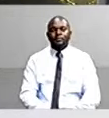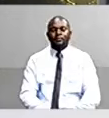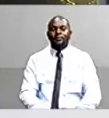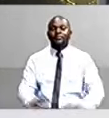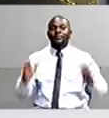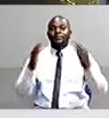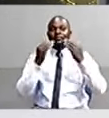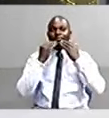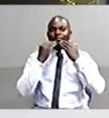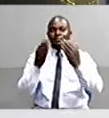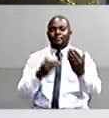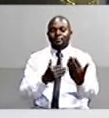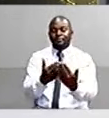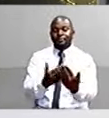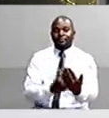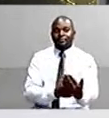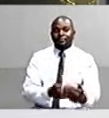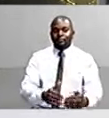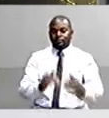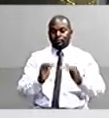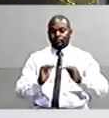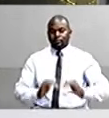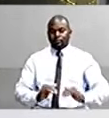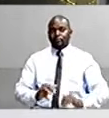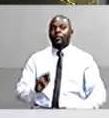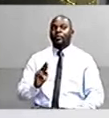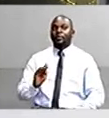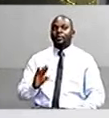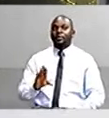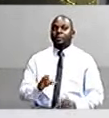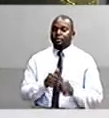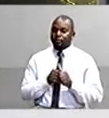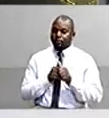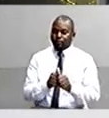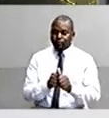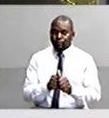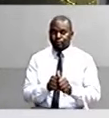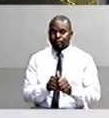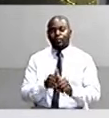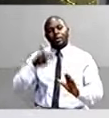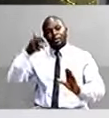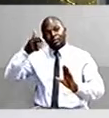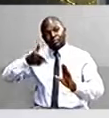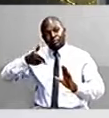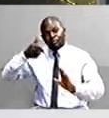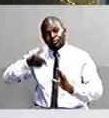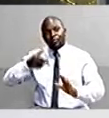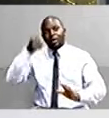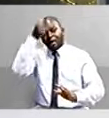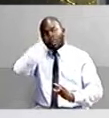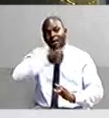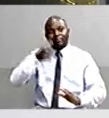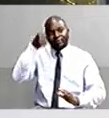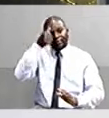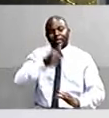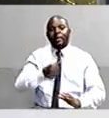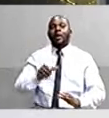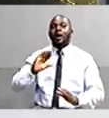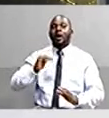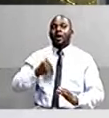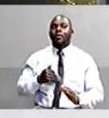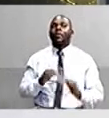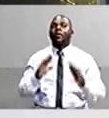Thanks, Harriet, for that report there. Meanwhile, UBC crew has been following and covering the Africa Kwetu 195-kilometer